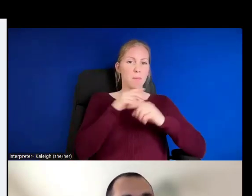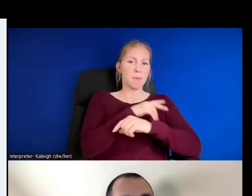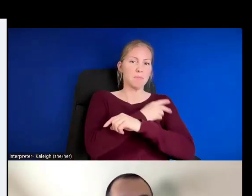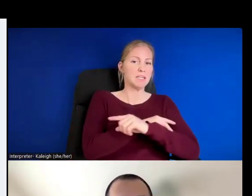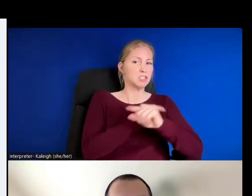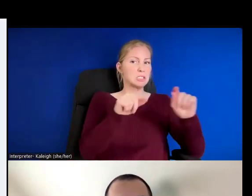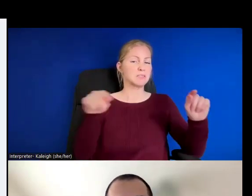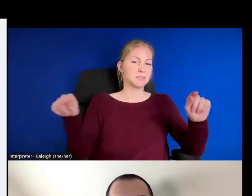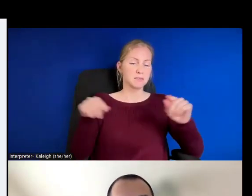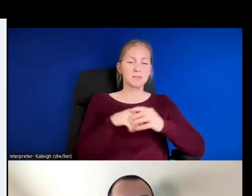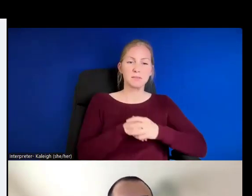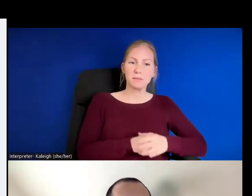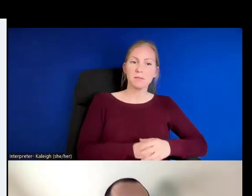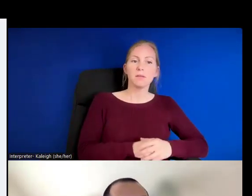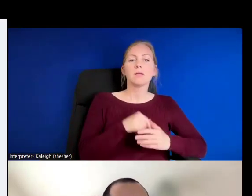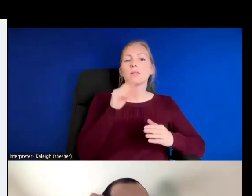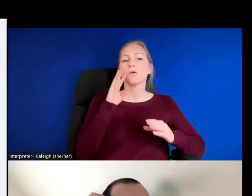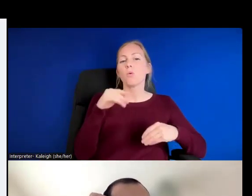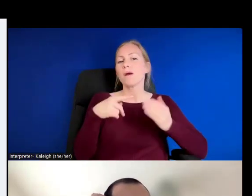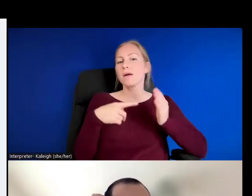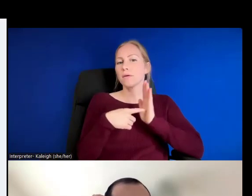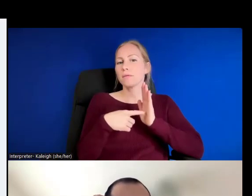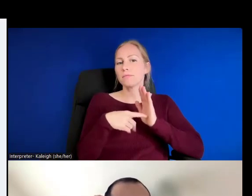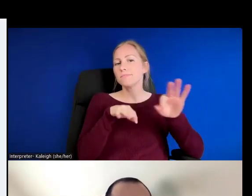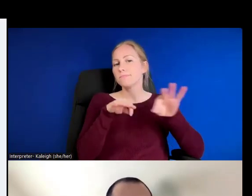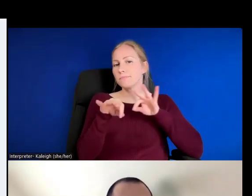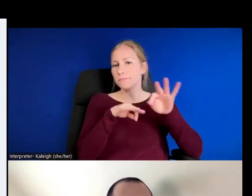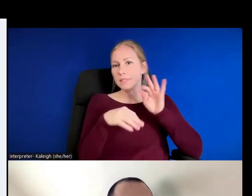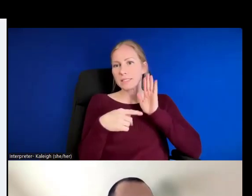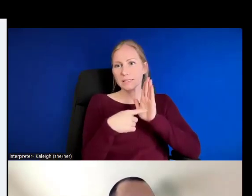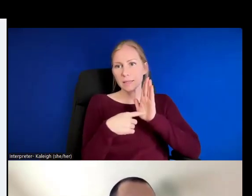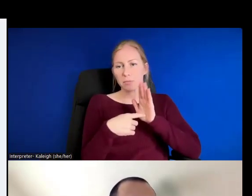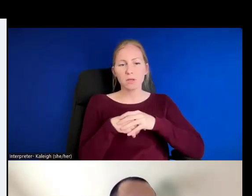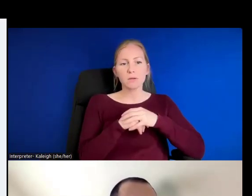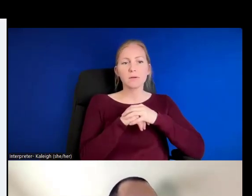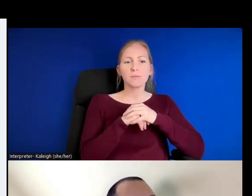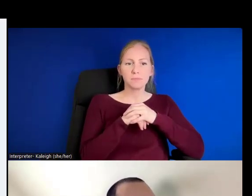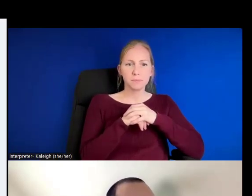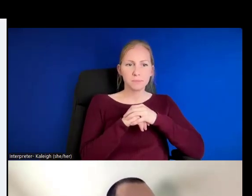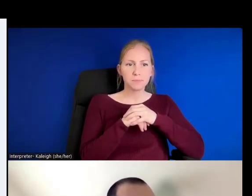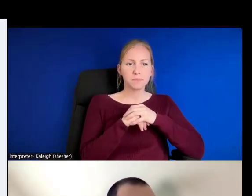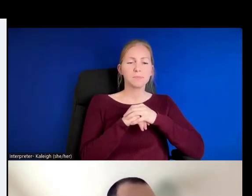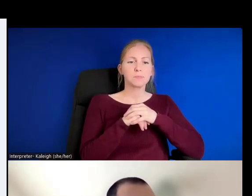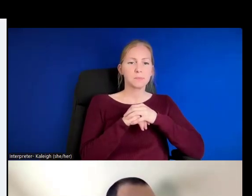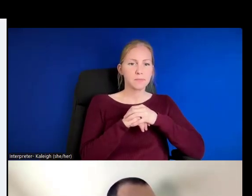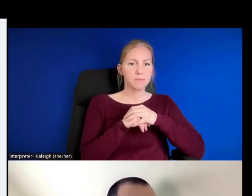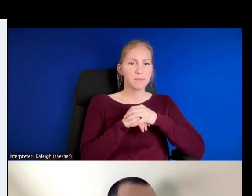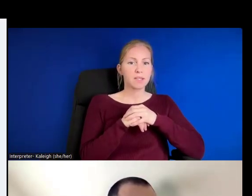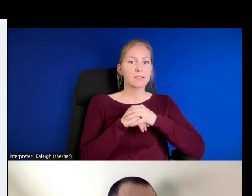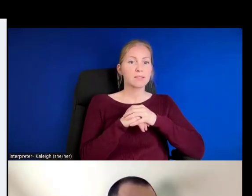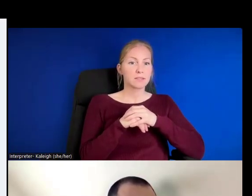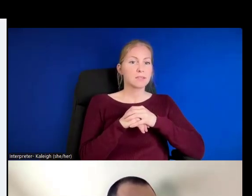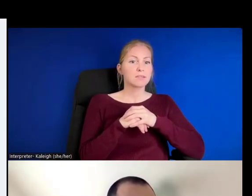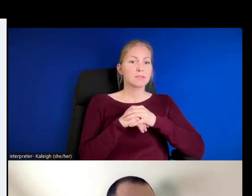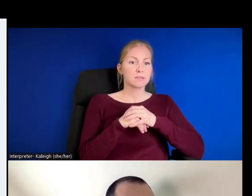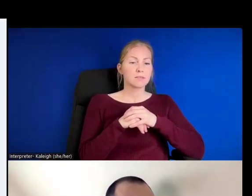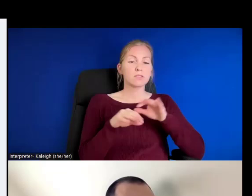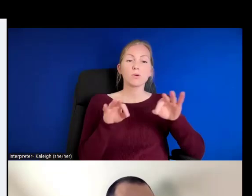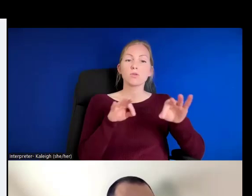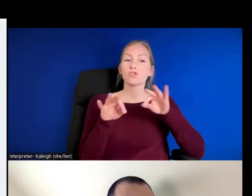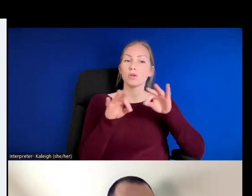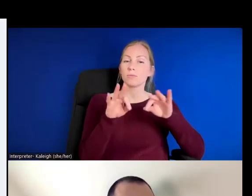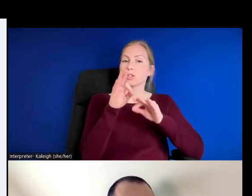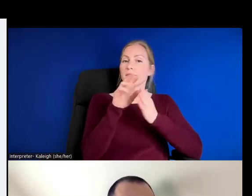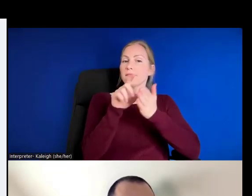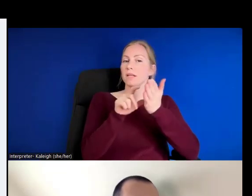So we're going to provide an example here of a description of video that actually included